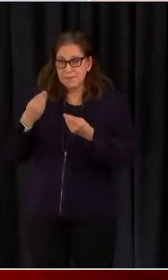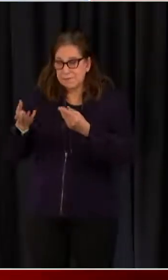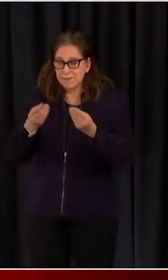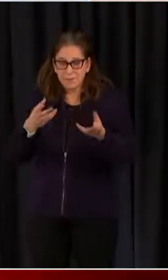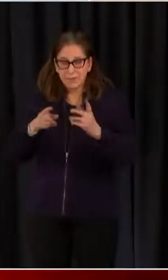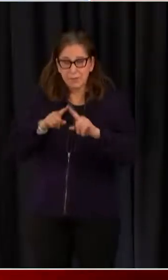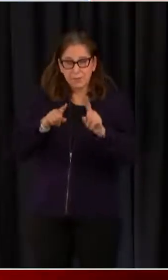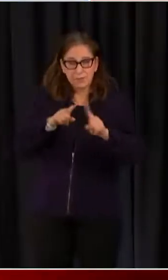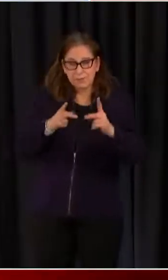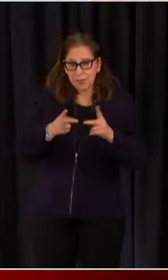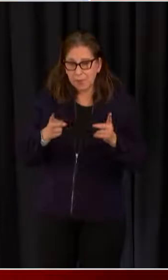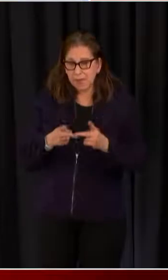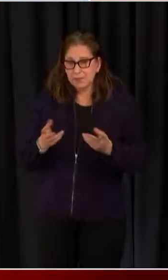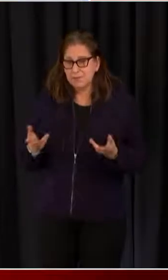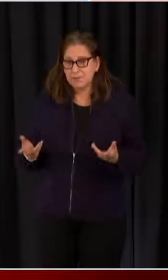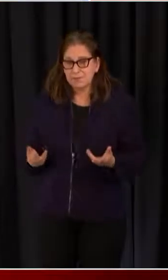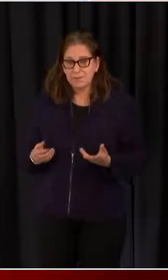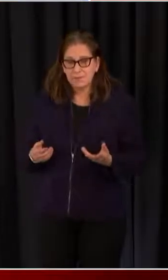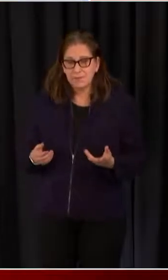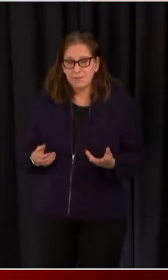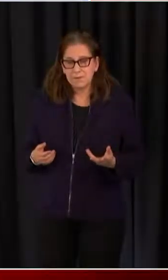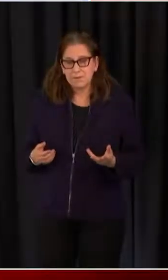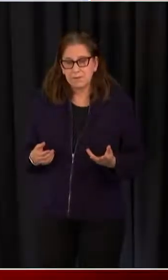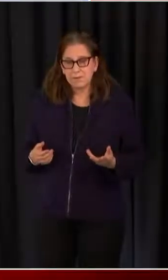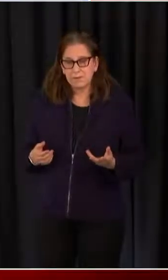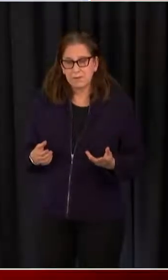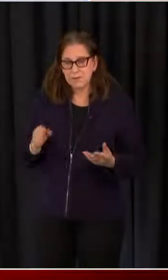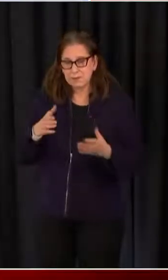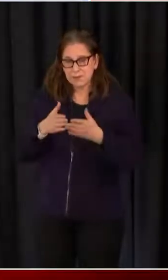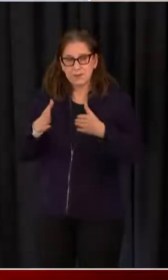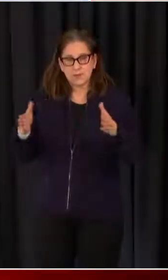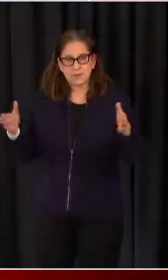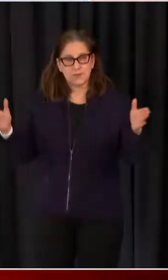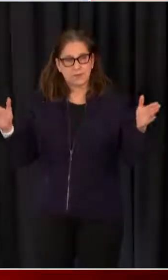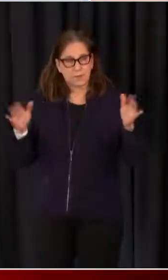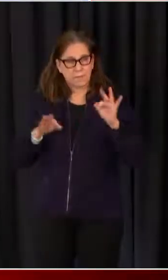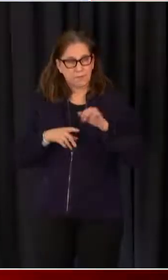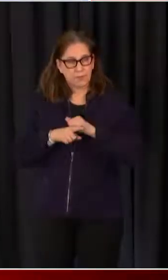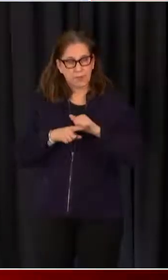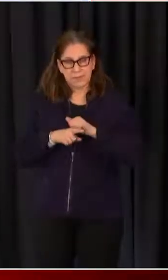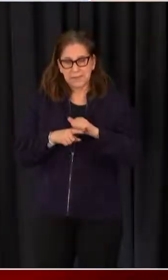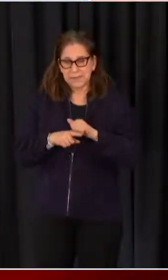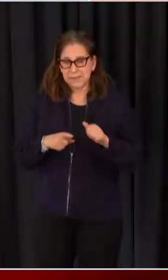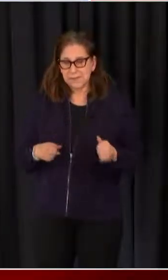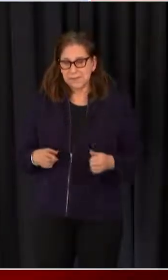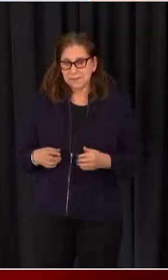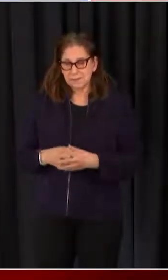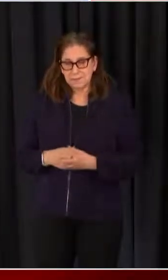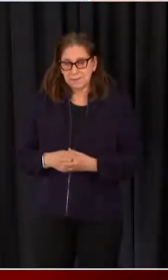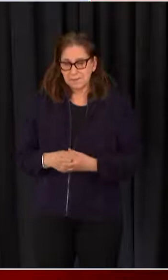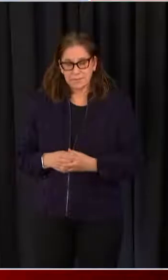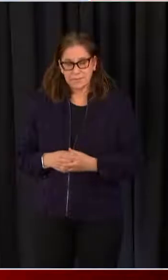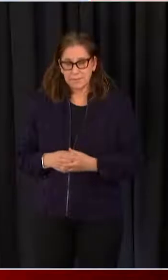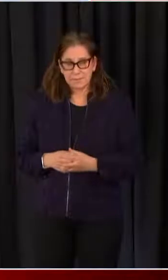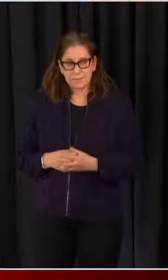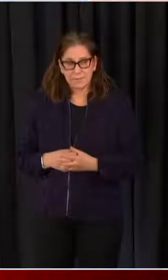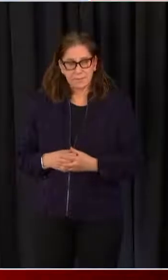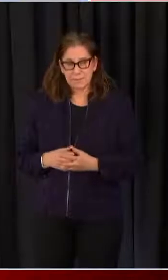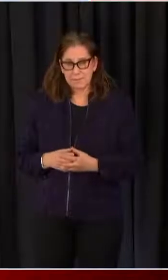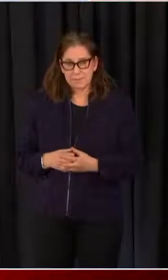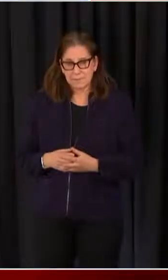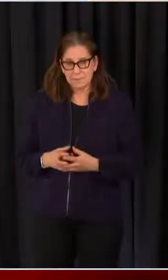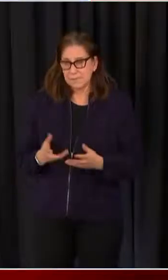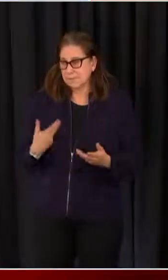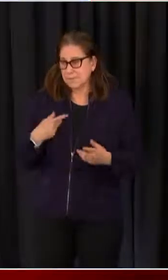just about changing the scope of practice for healthcare providers as ways of creating access. If you don't actually have the product, you can't